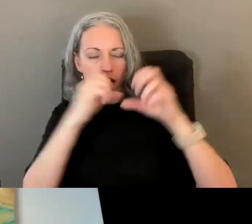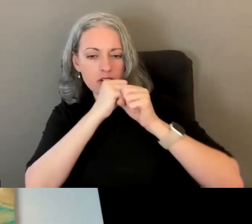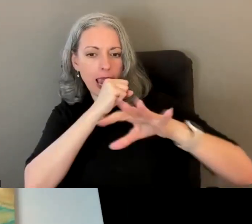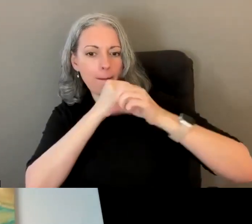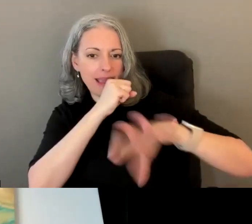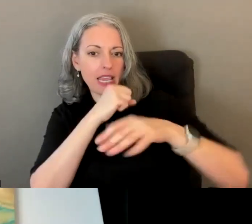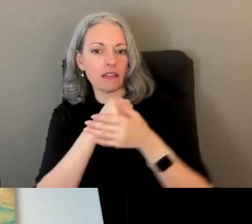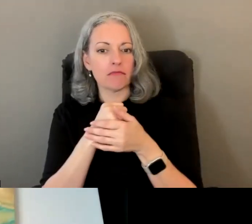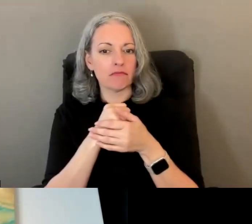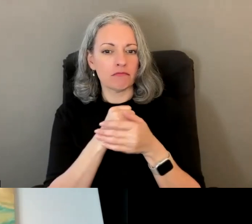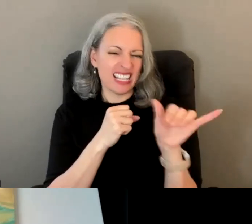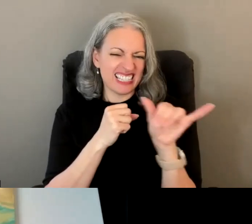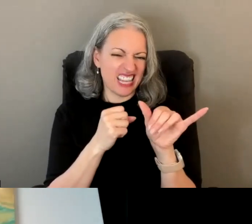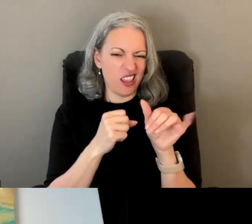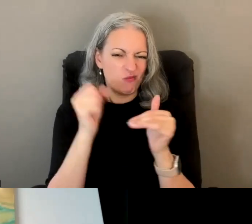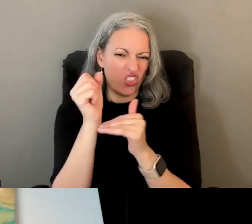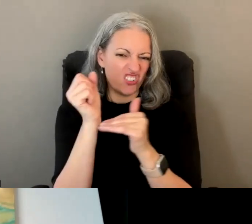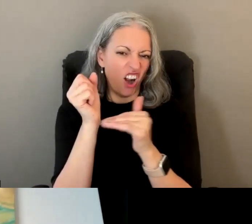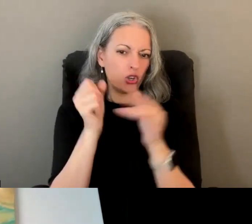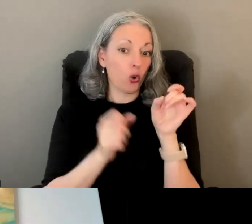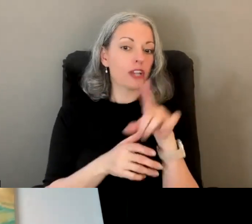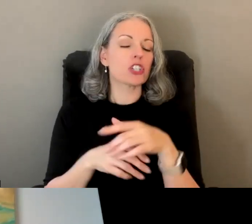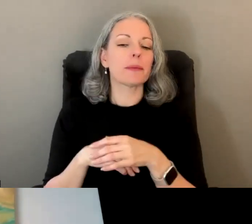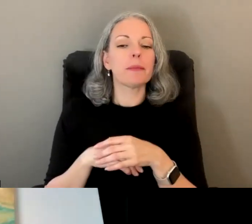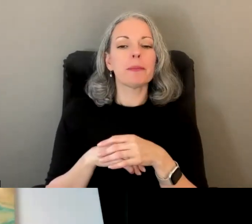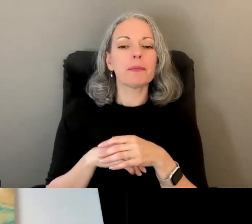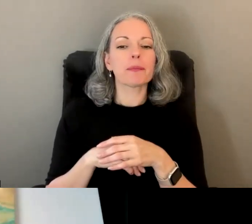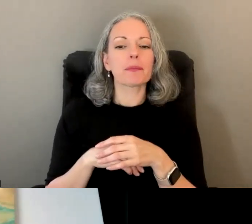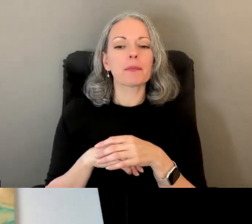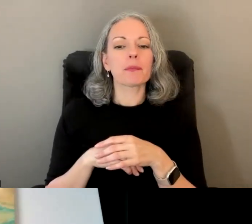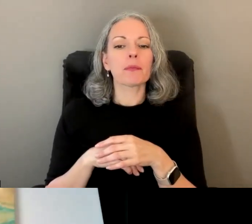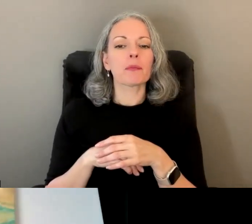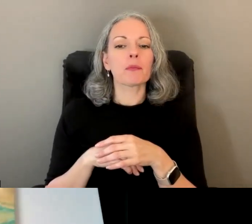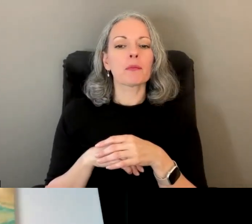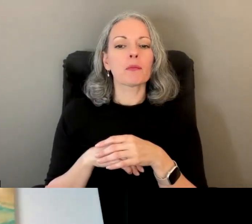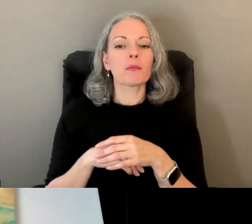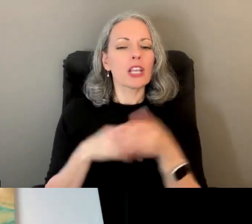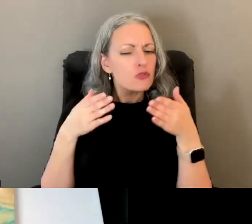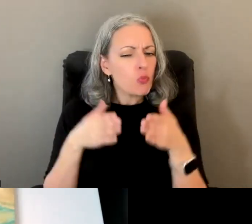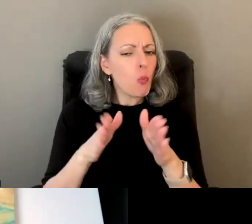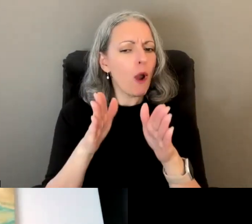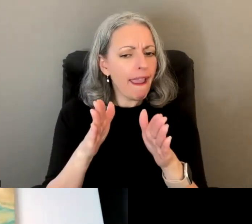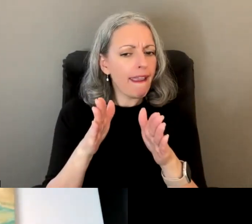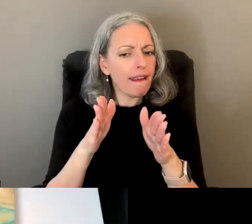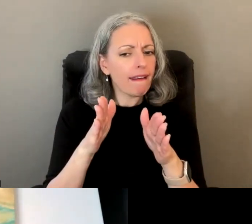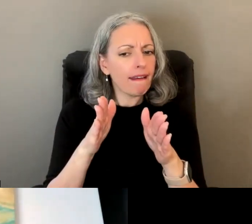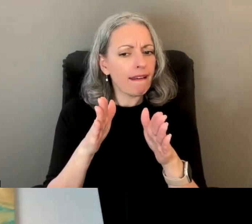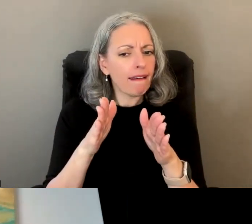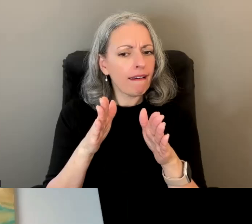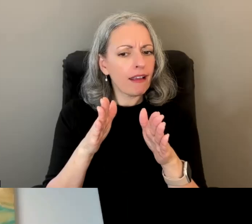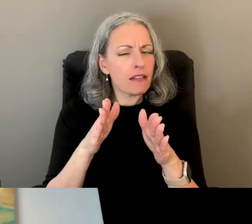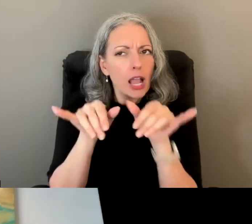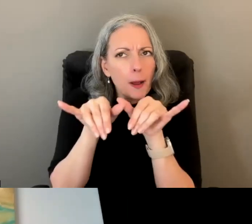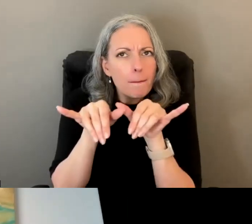and kind of similar to Dr. Mobley's question, is there a way in which there are metrics that sort